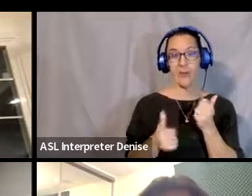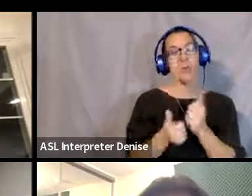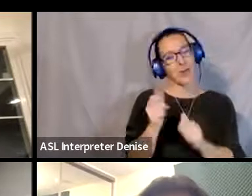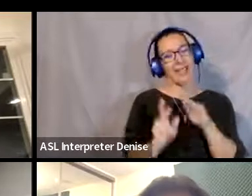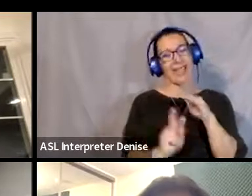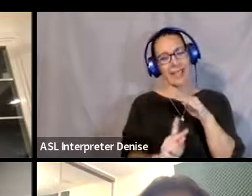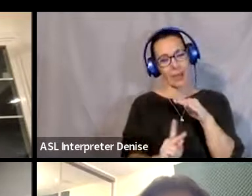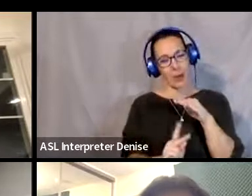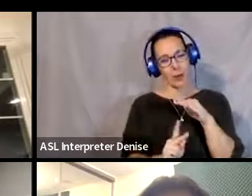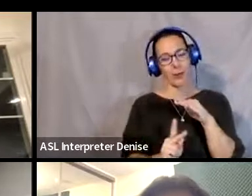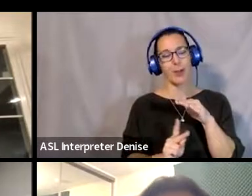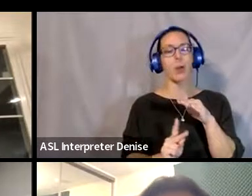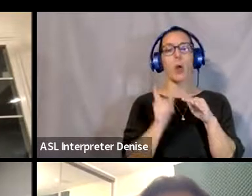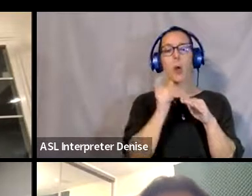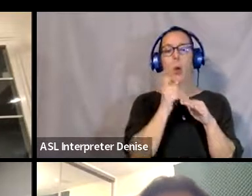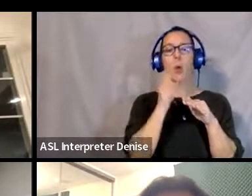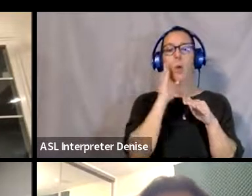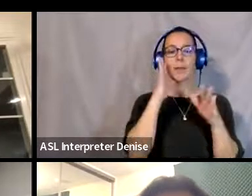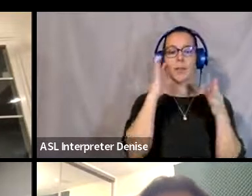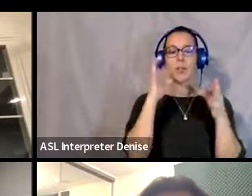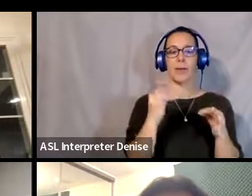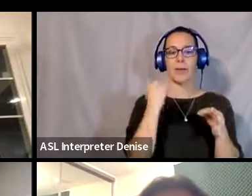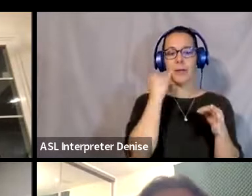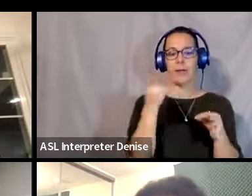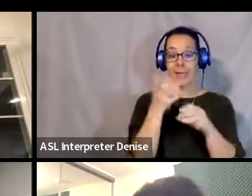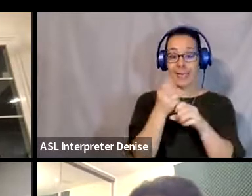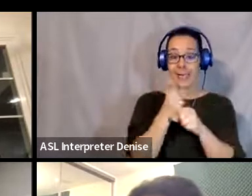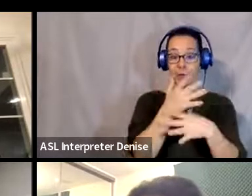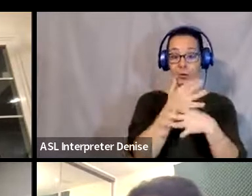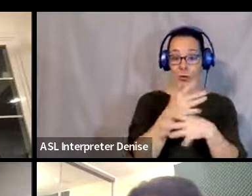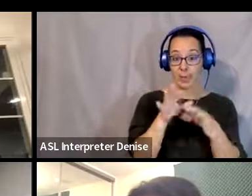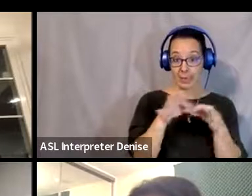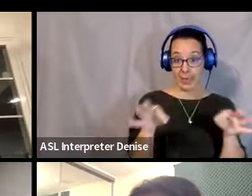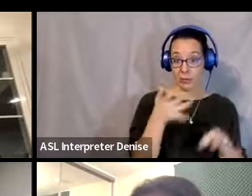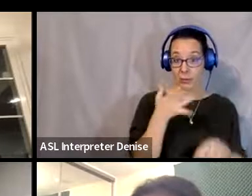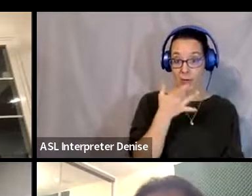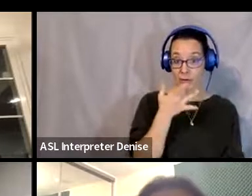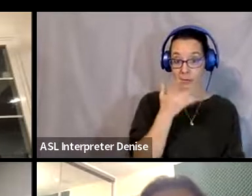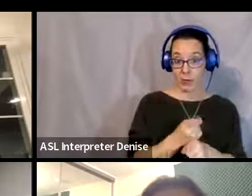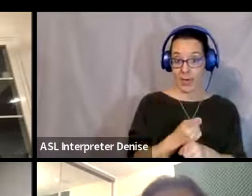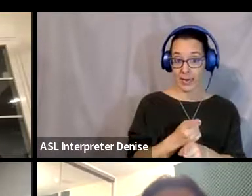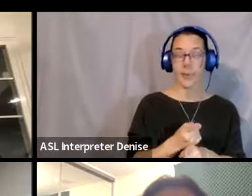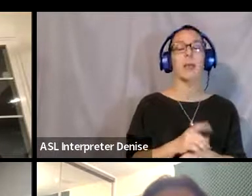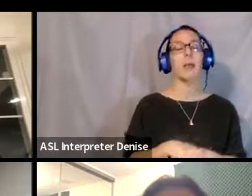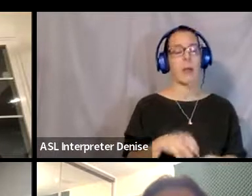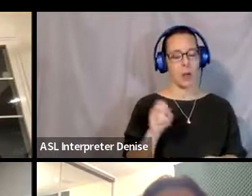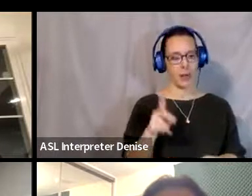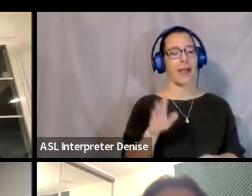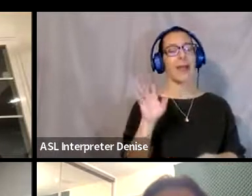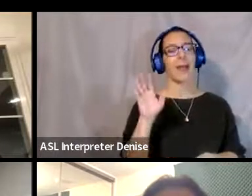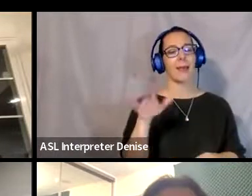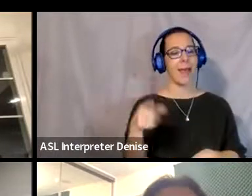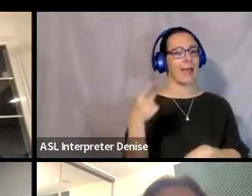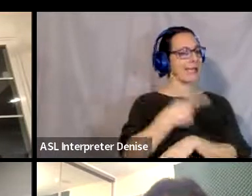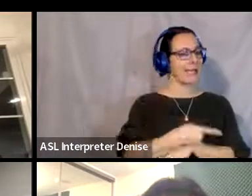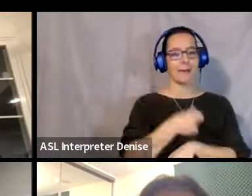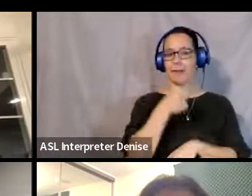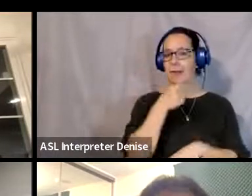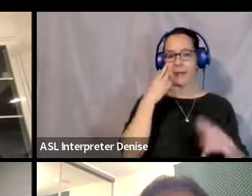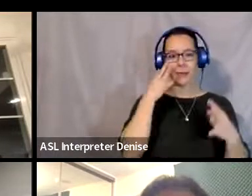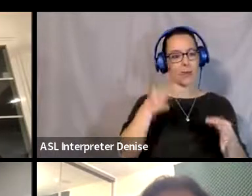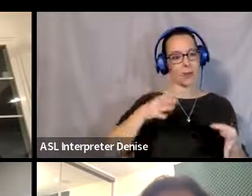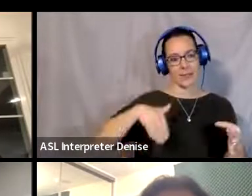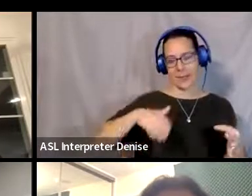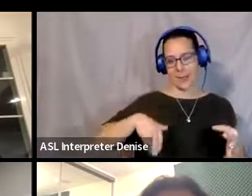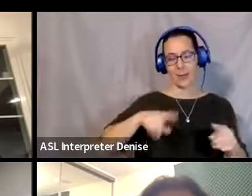that will be determining if they get the German language preference. Now, those dates have not been determined, but our